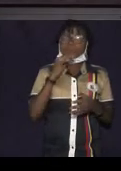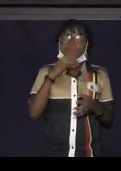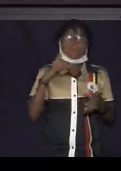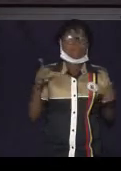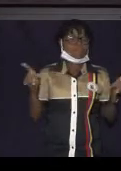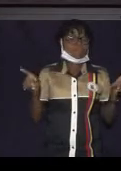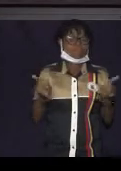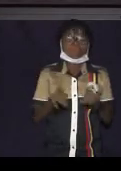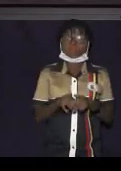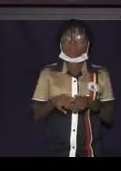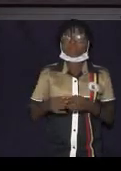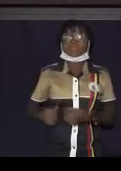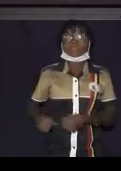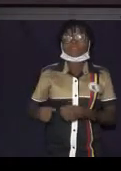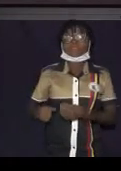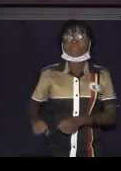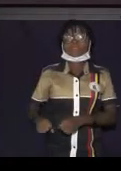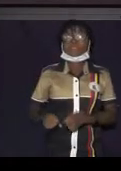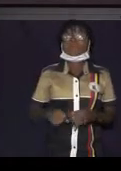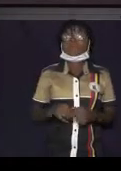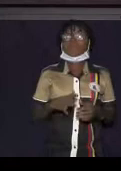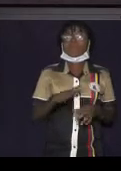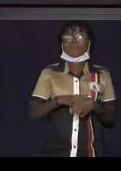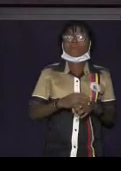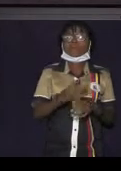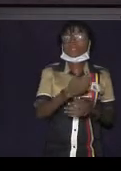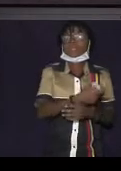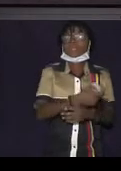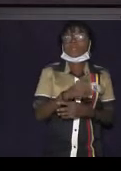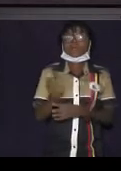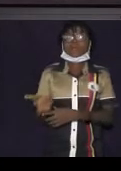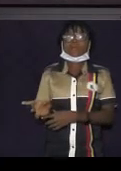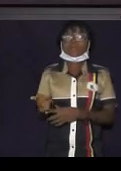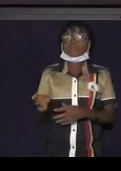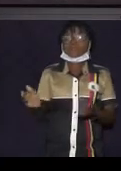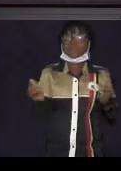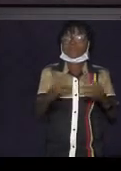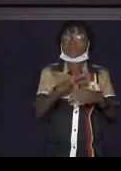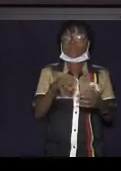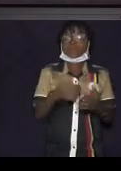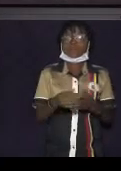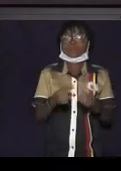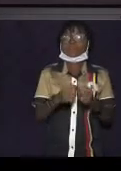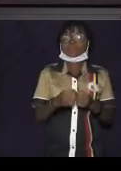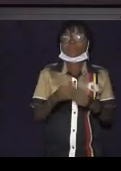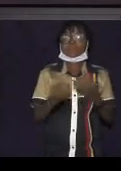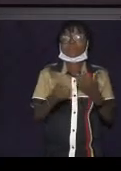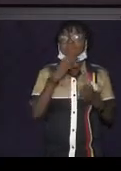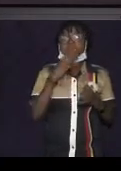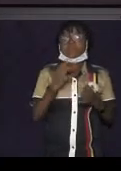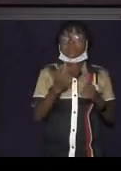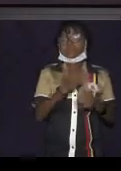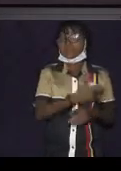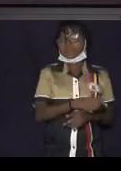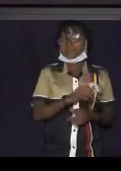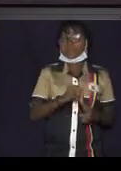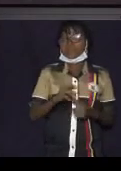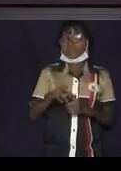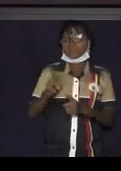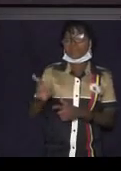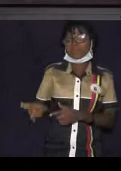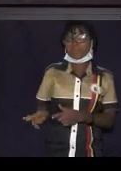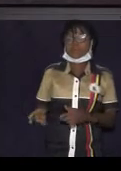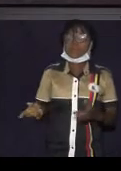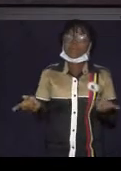place, or if the letters are scattered all over the place on the left, on the right, just bring everything together on one side, whether the left or the right. Bring all the numbers